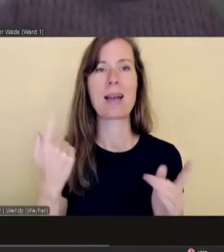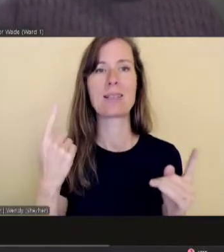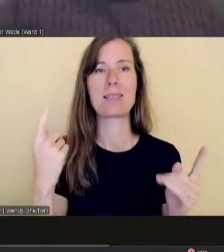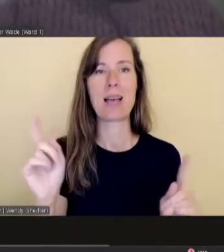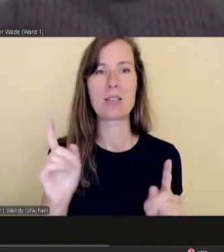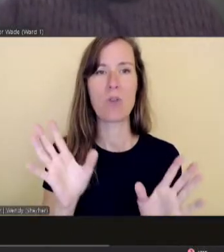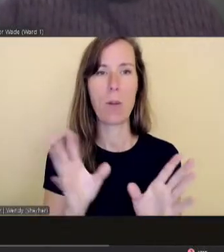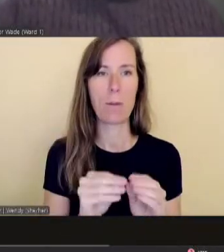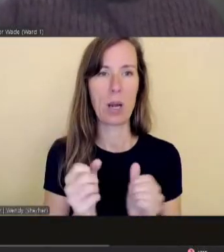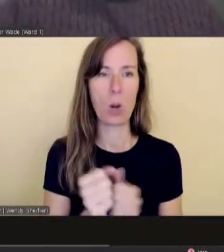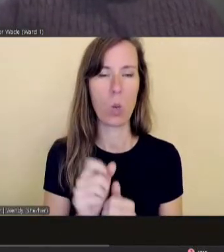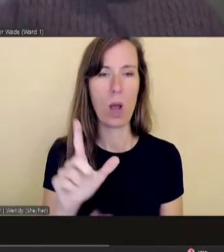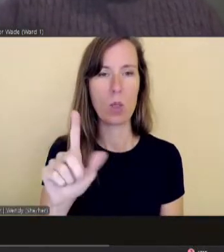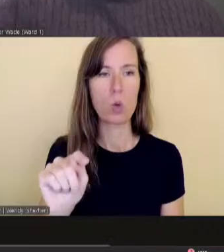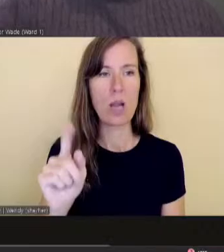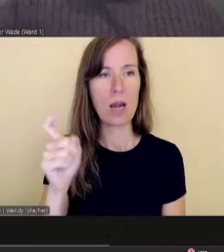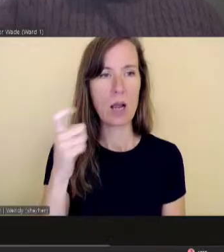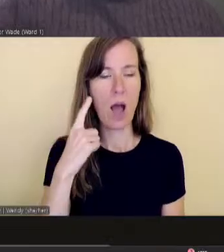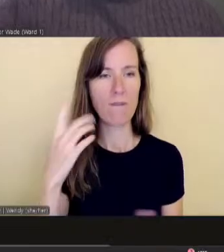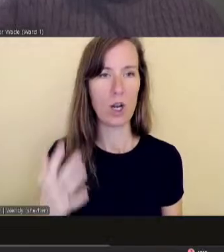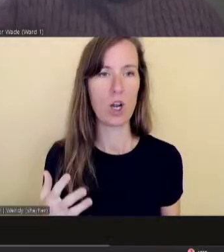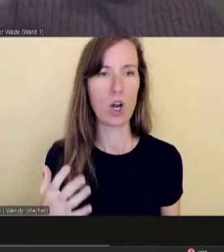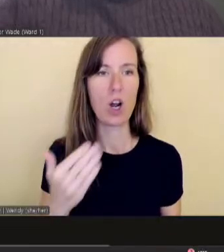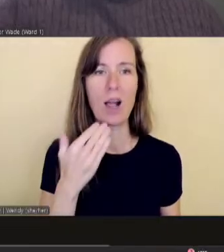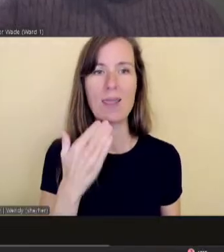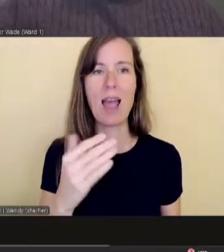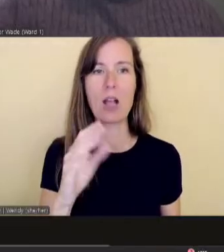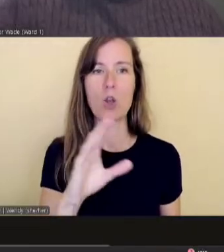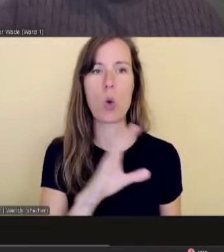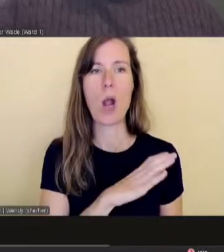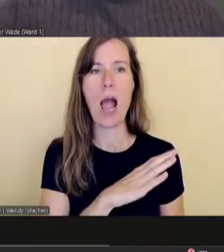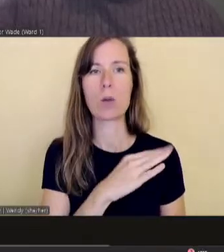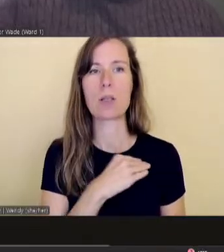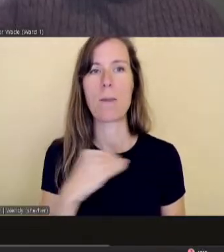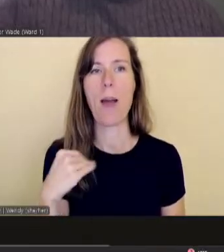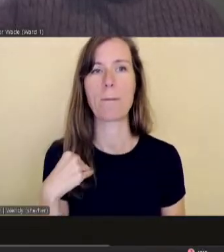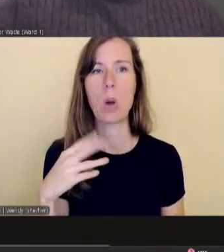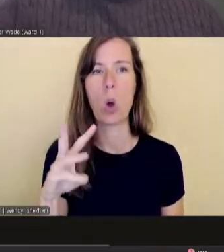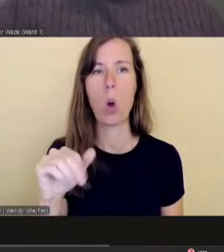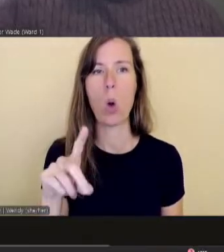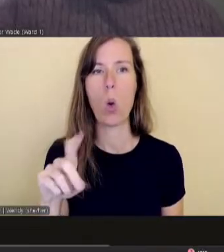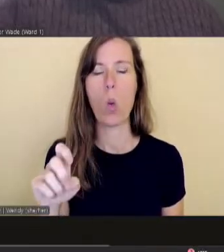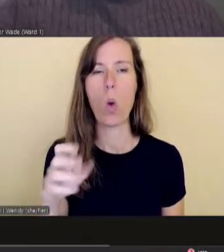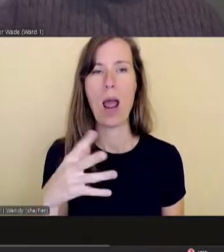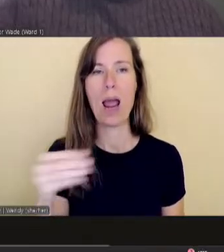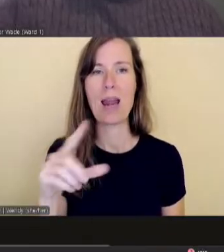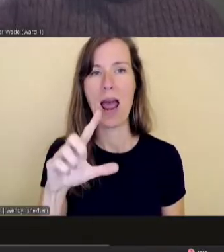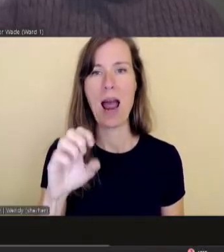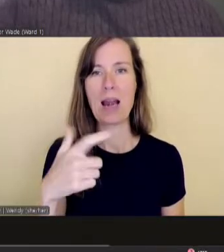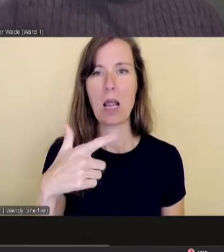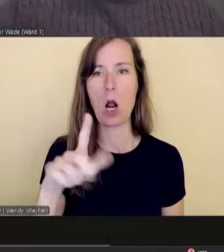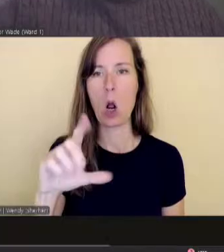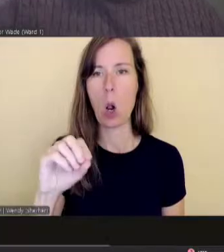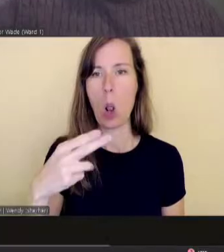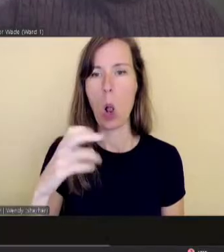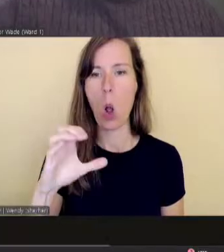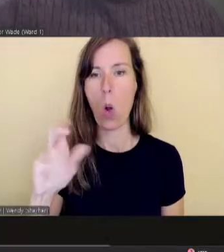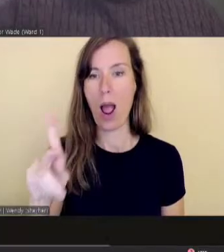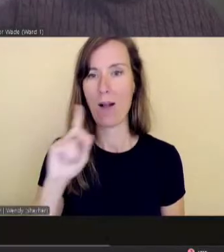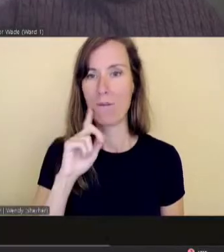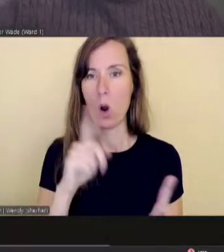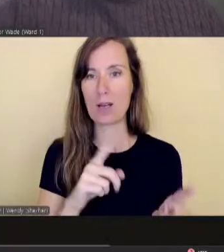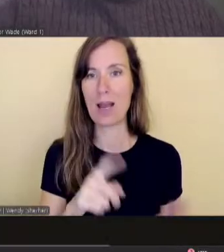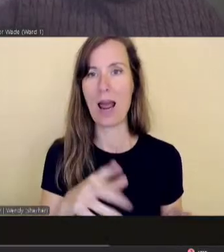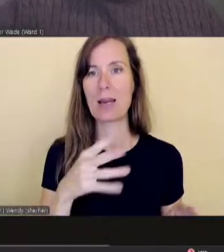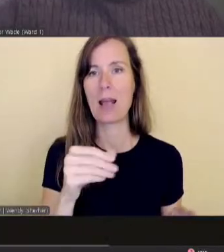governor. Thank you, council member Wade and LeGloic for attending, and mayor. I